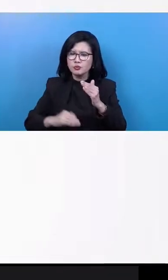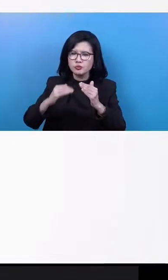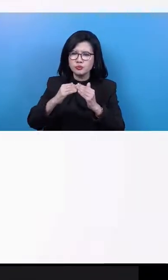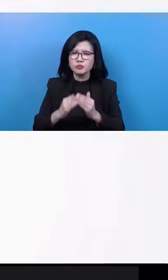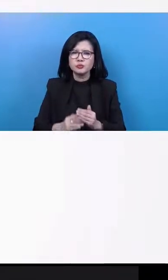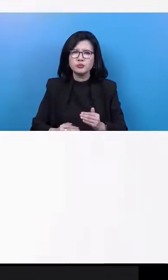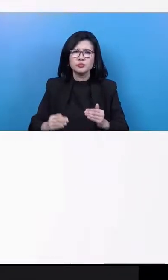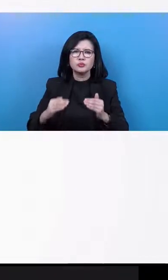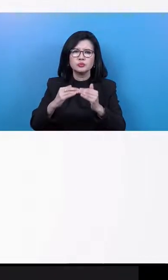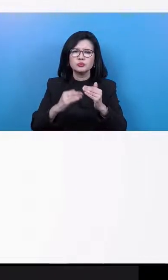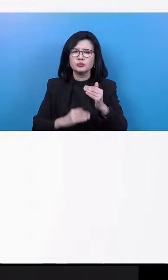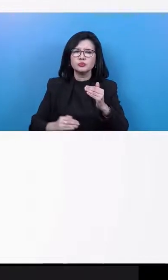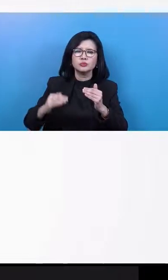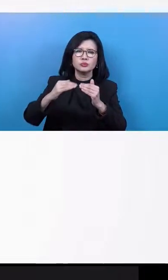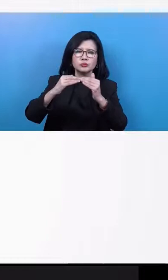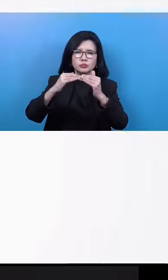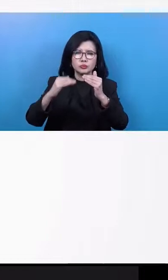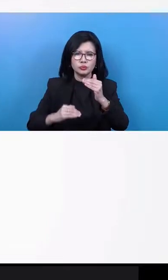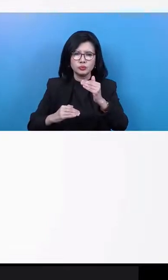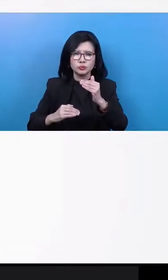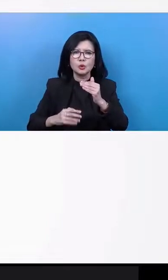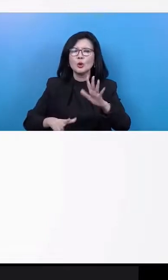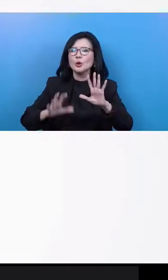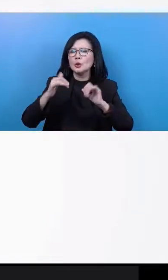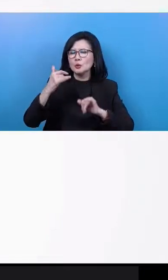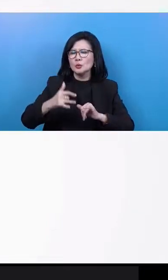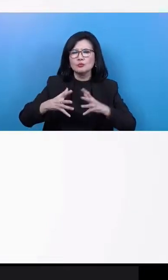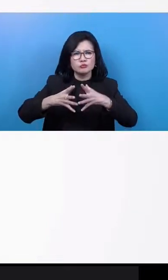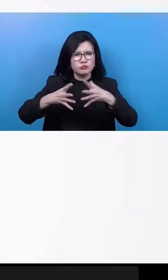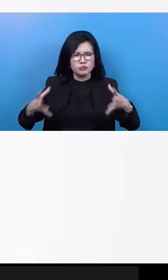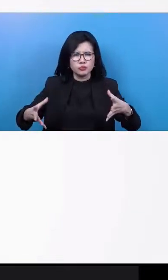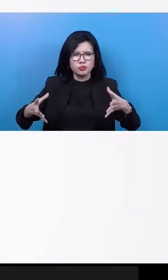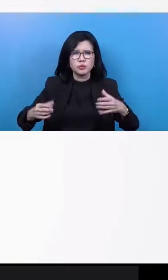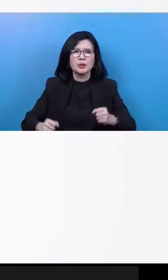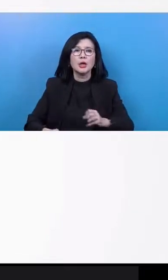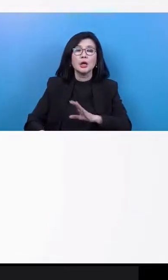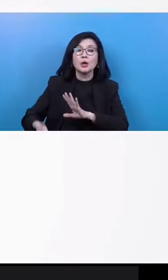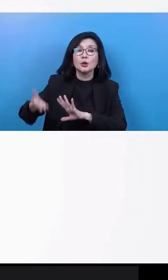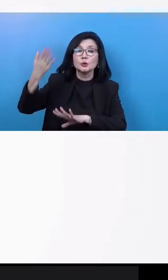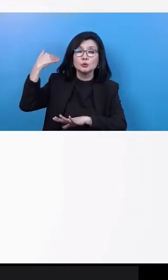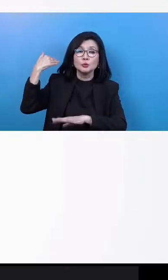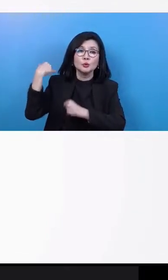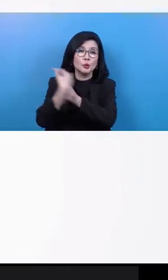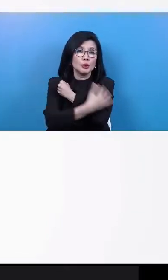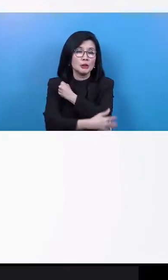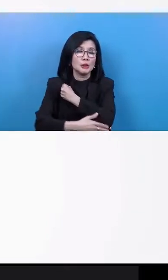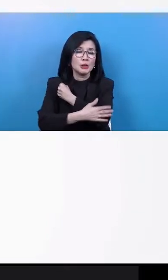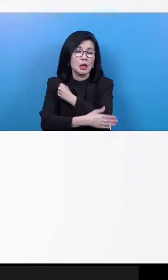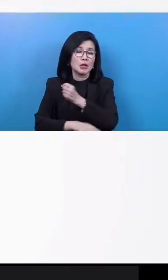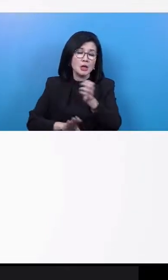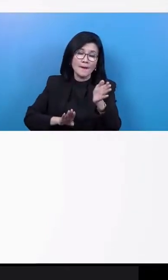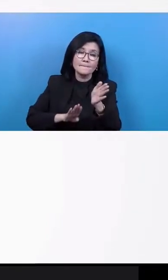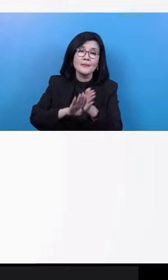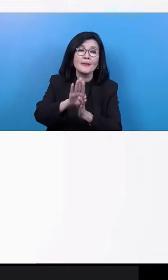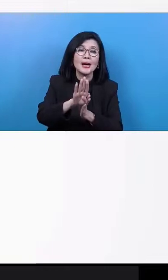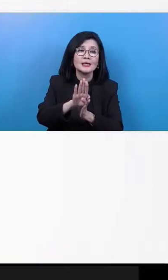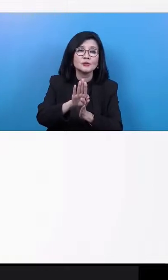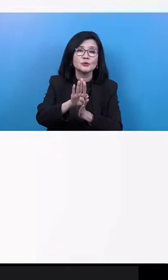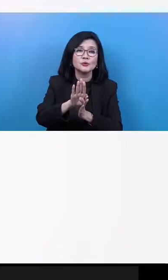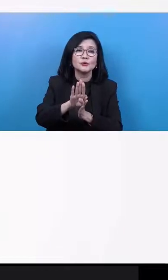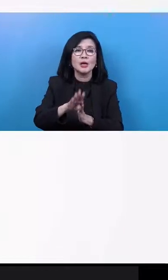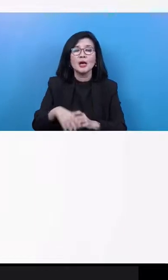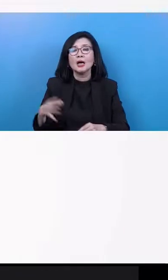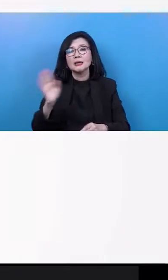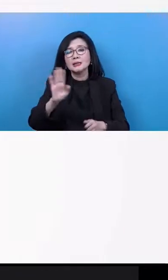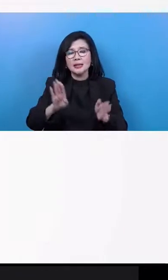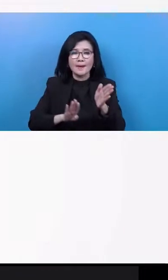revealed itself, whether it was in developed economies or in, you know, in developing economies. It didn't make a difference anywhere. Within each country, you